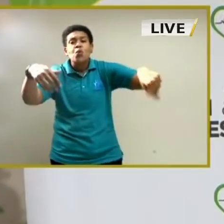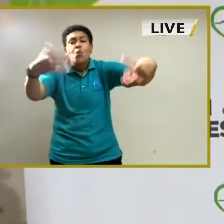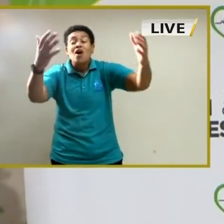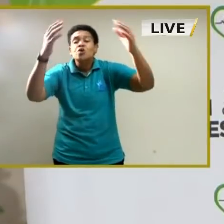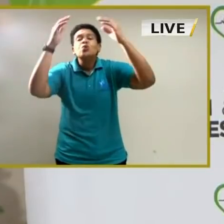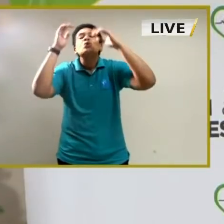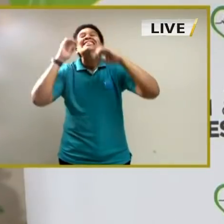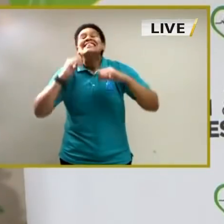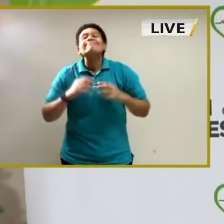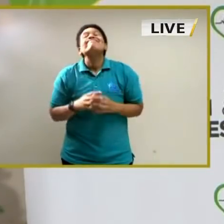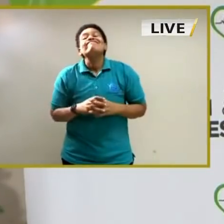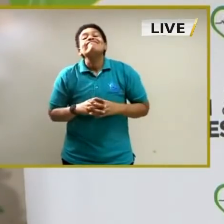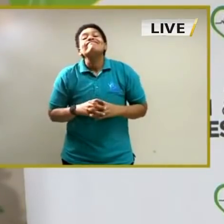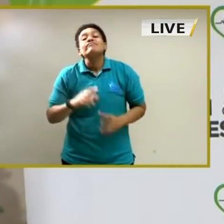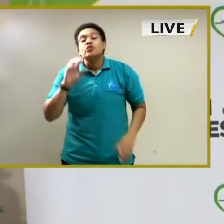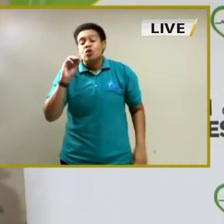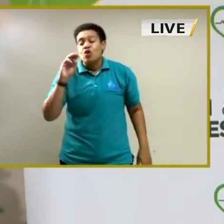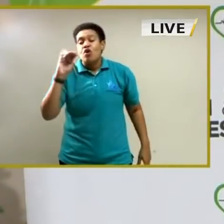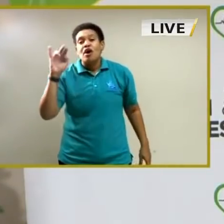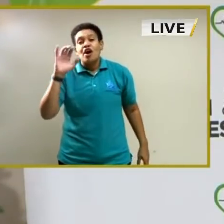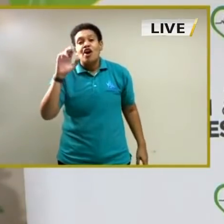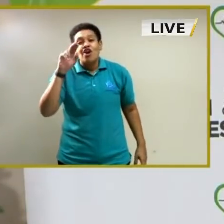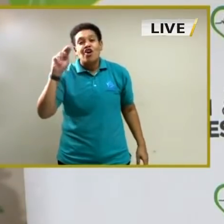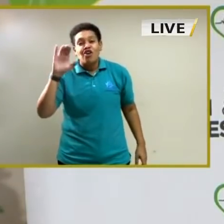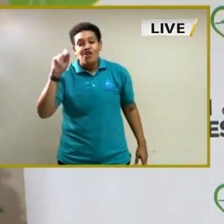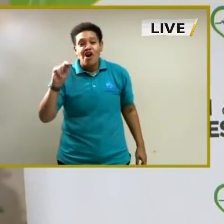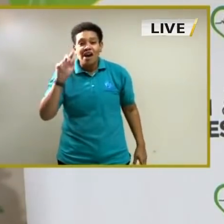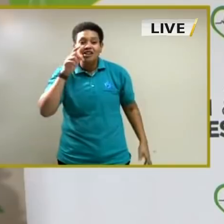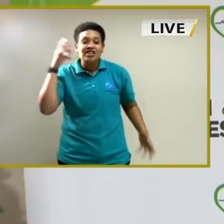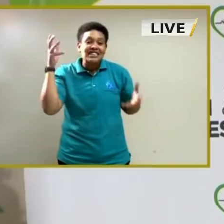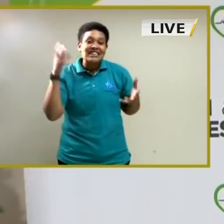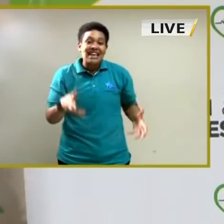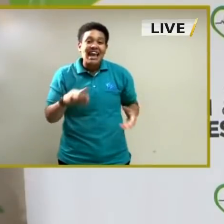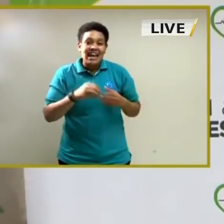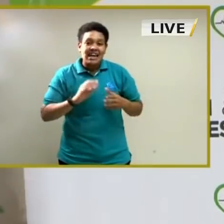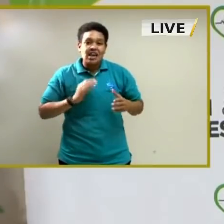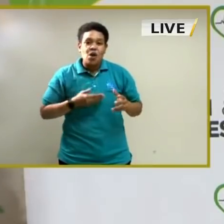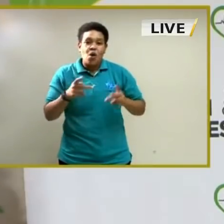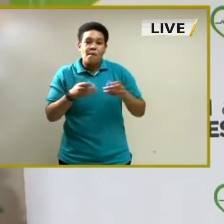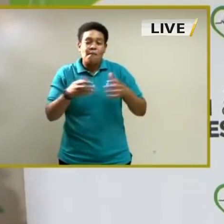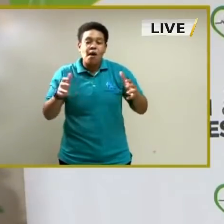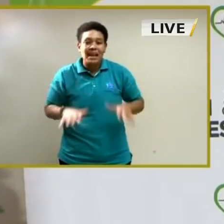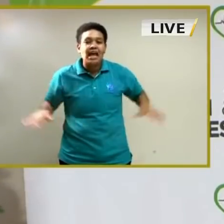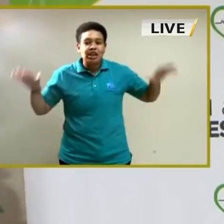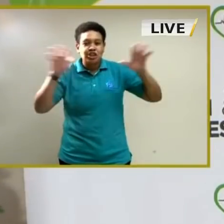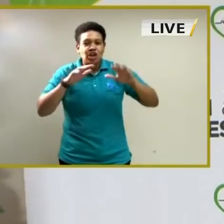conclude that Omicron is here within our population.